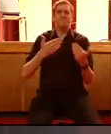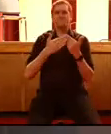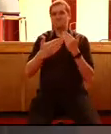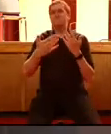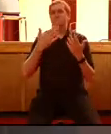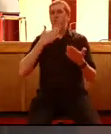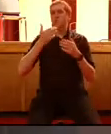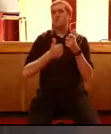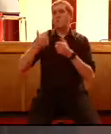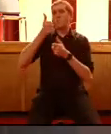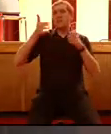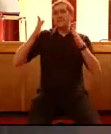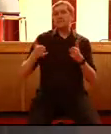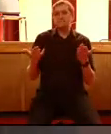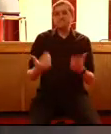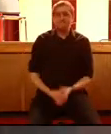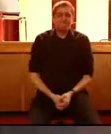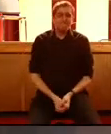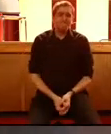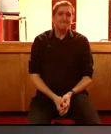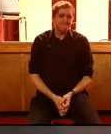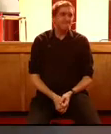superintendent.